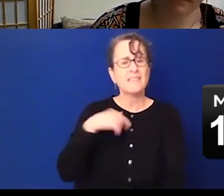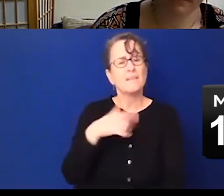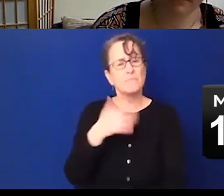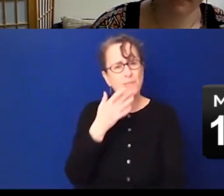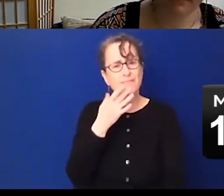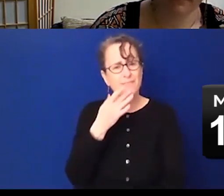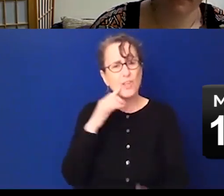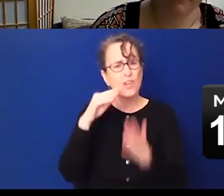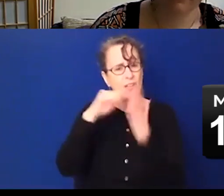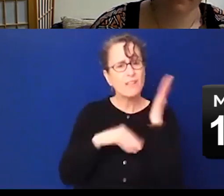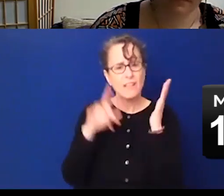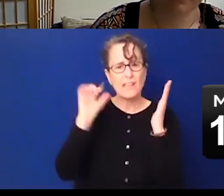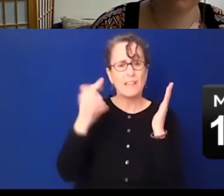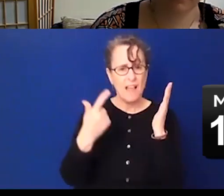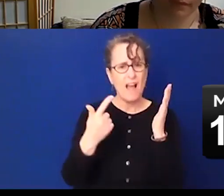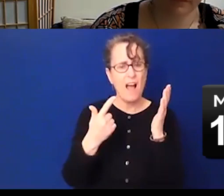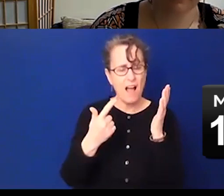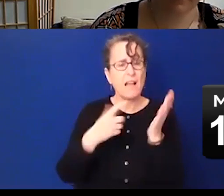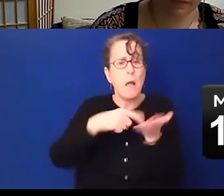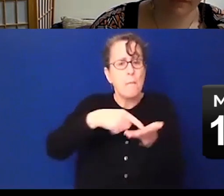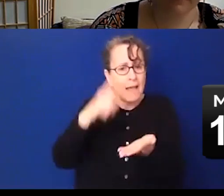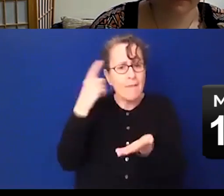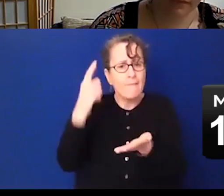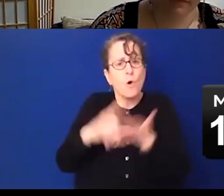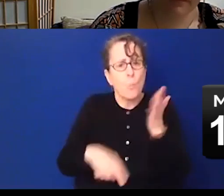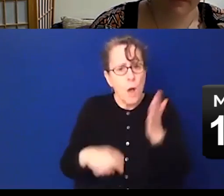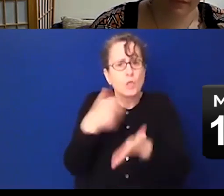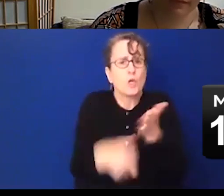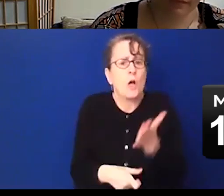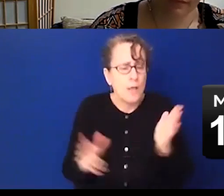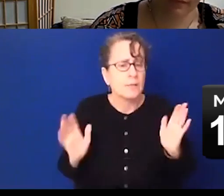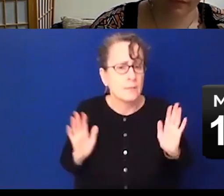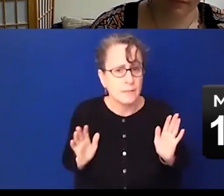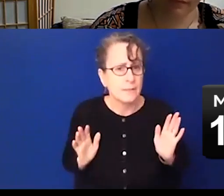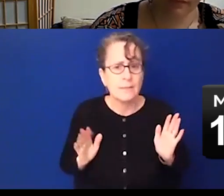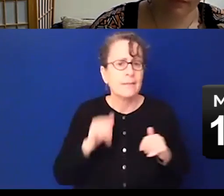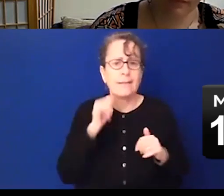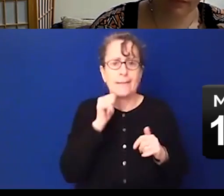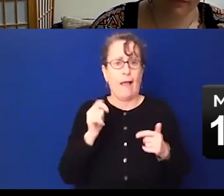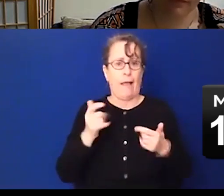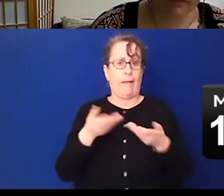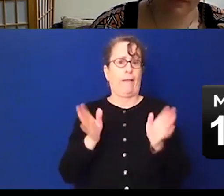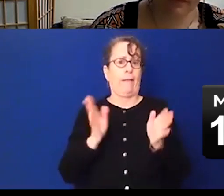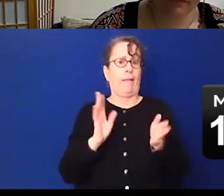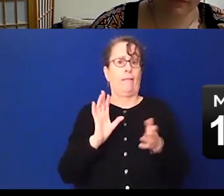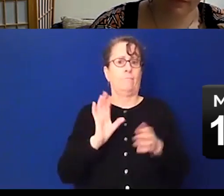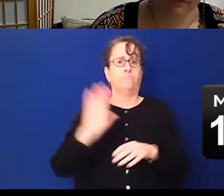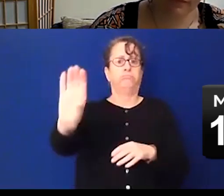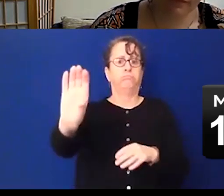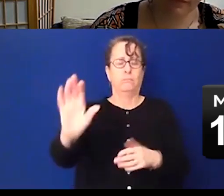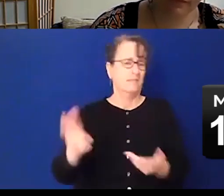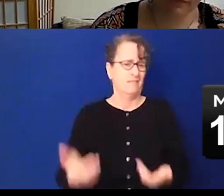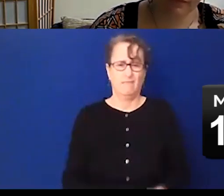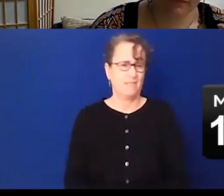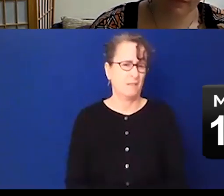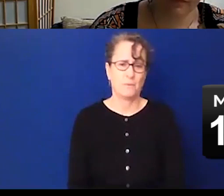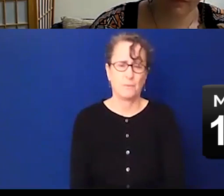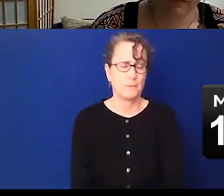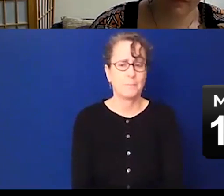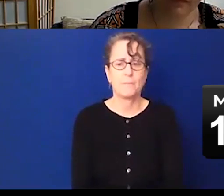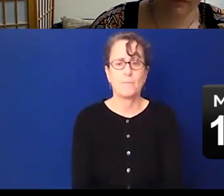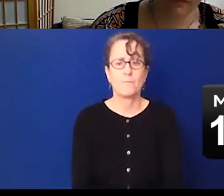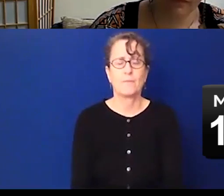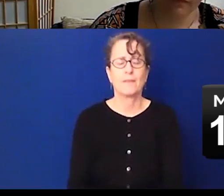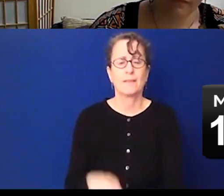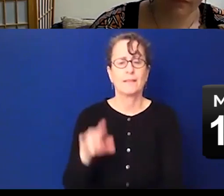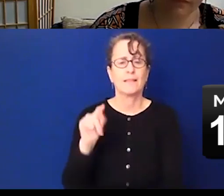log type. Yeah, I'm not opposed to the log. I think it still leaves, you know, the onus on the struggling with, you know, how much